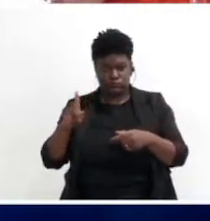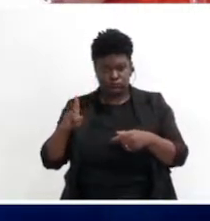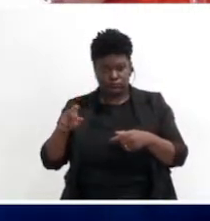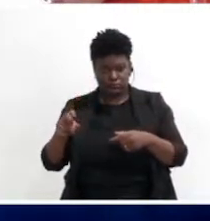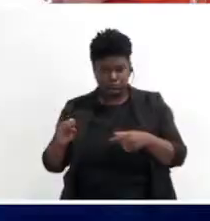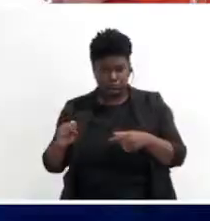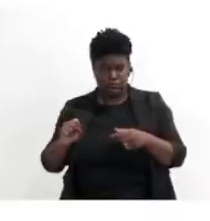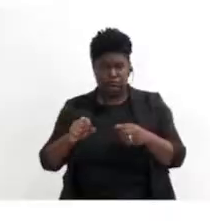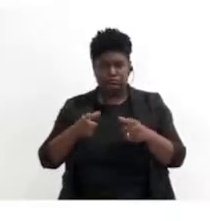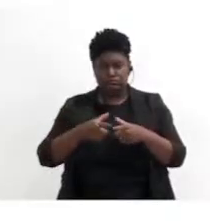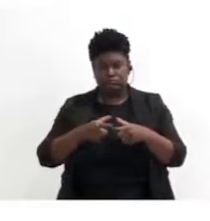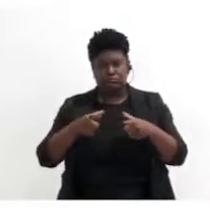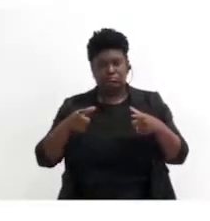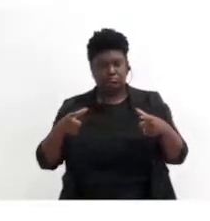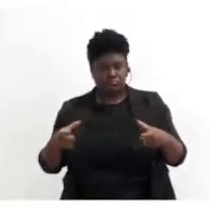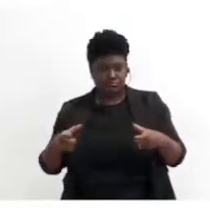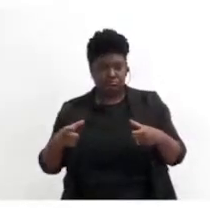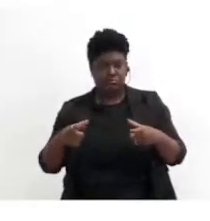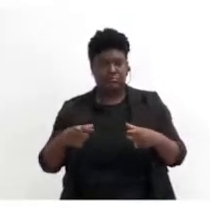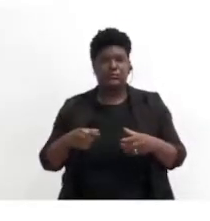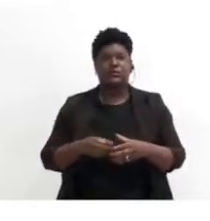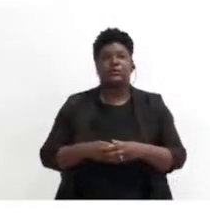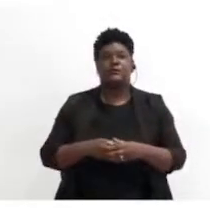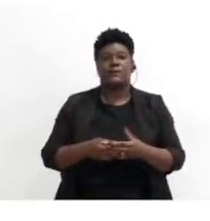circuit board.